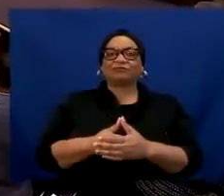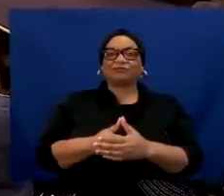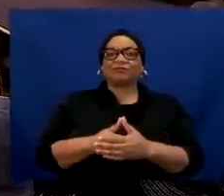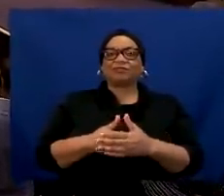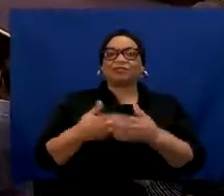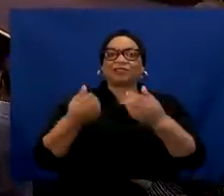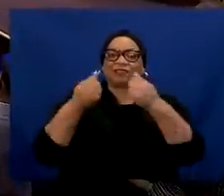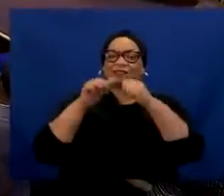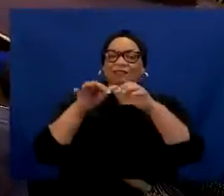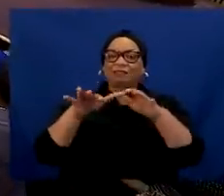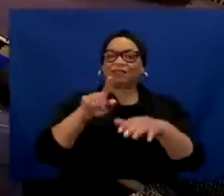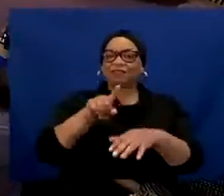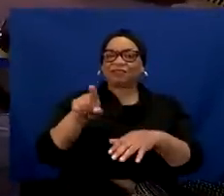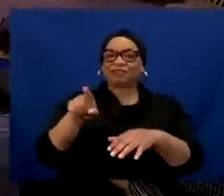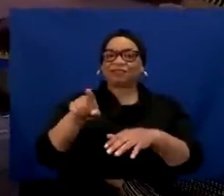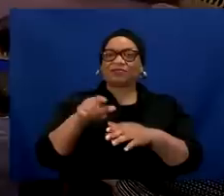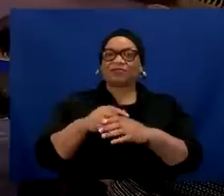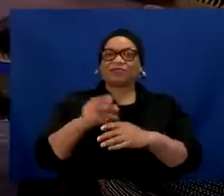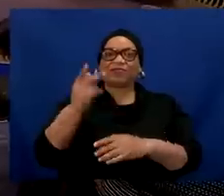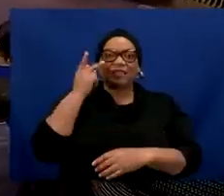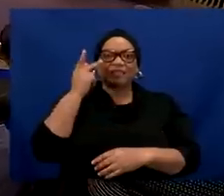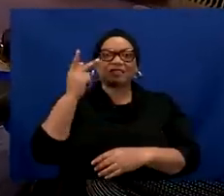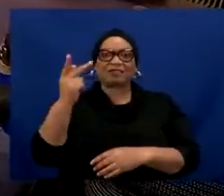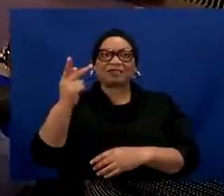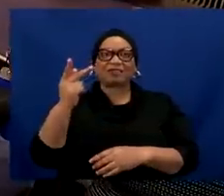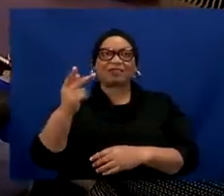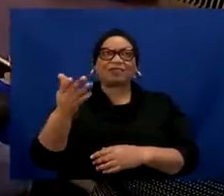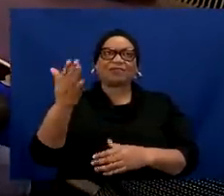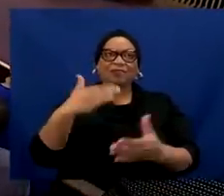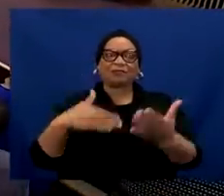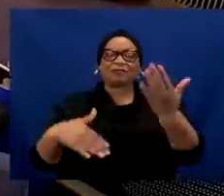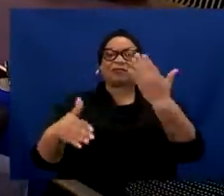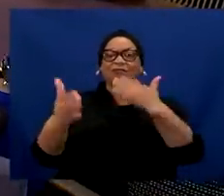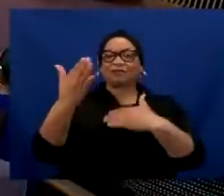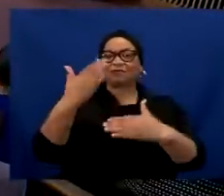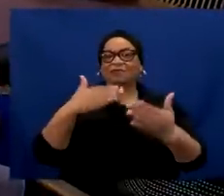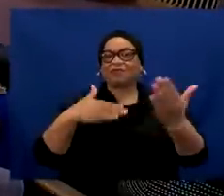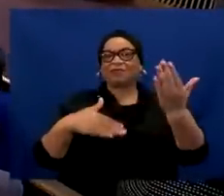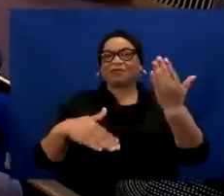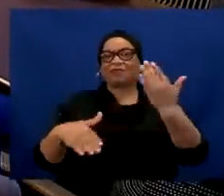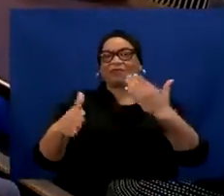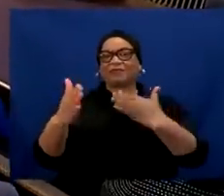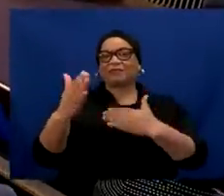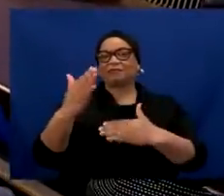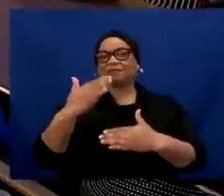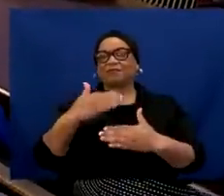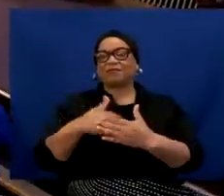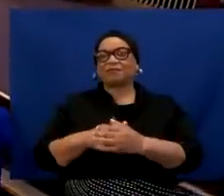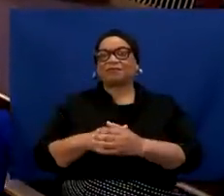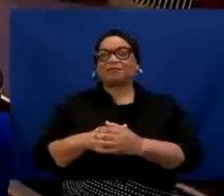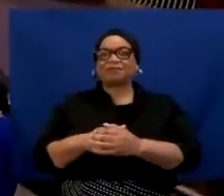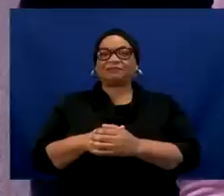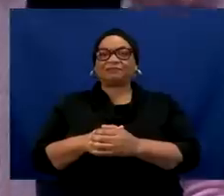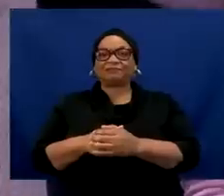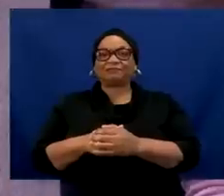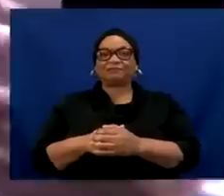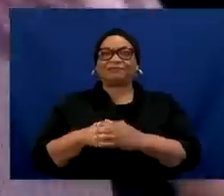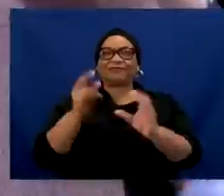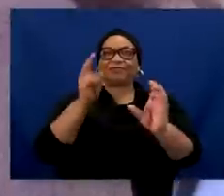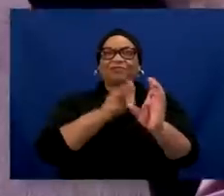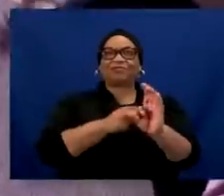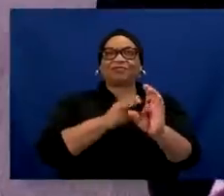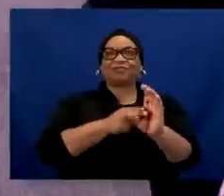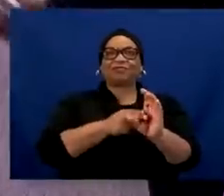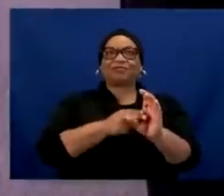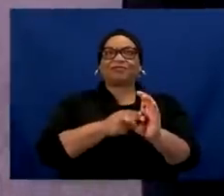God bless you. I see you, my brother, walking behind them. Come on, come on, come on. Come on, come on, come on, come on.